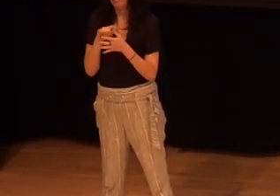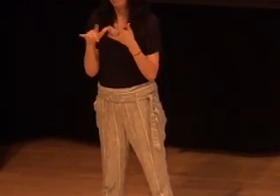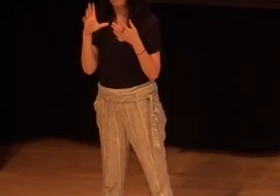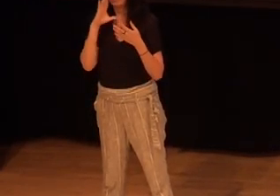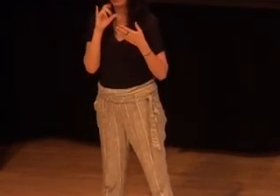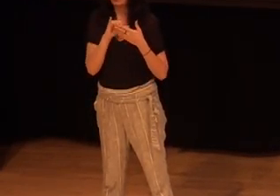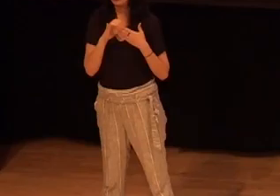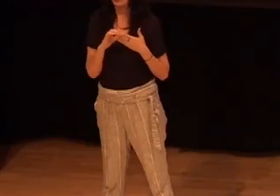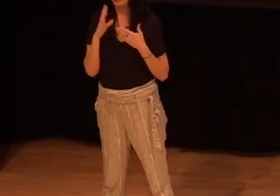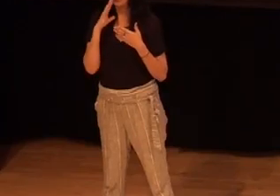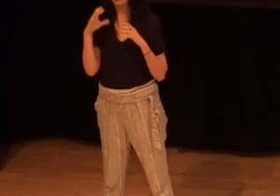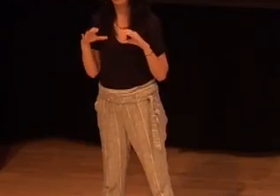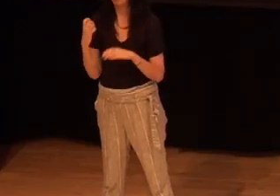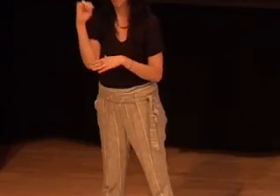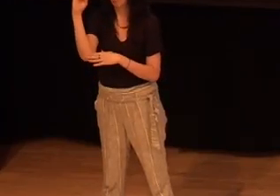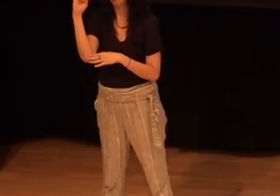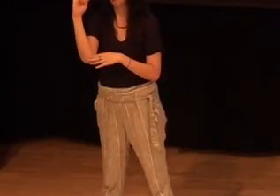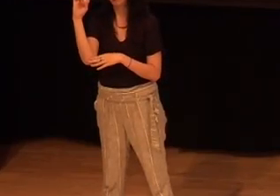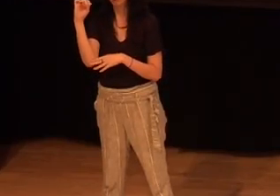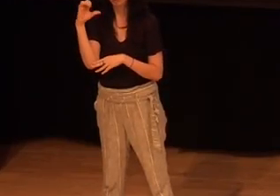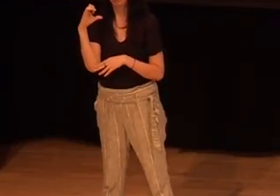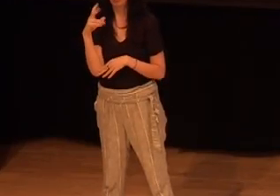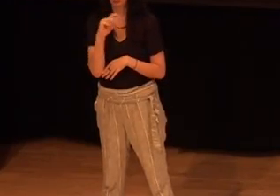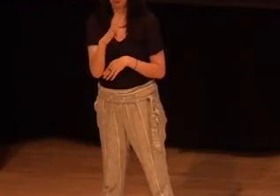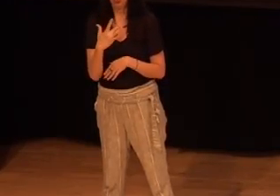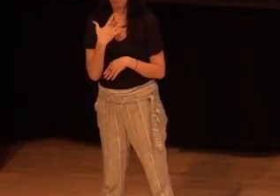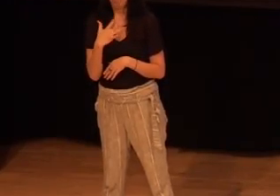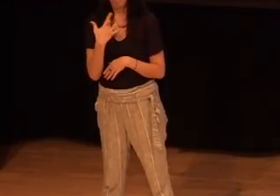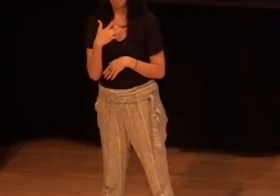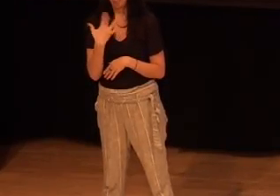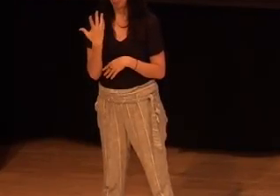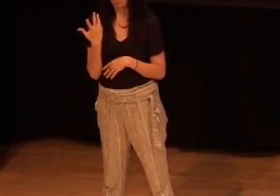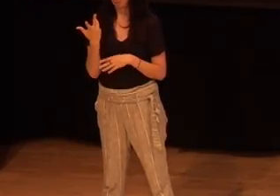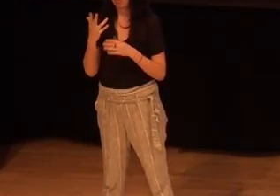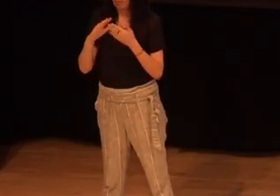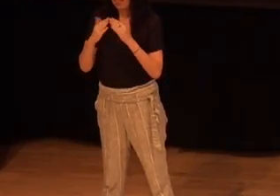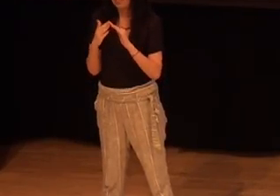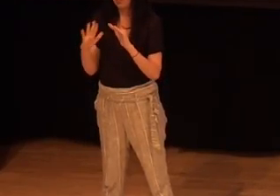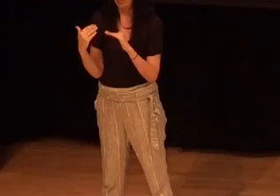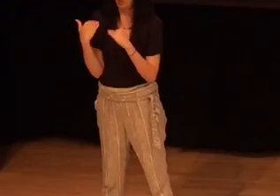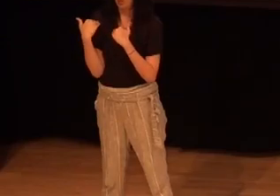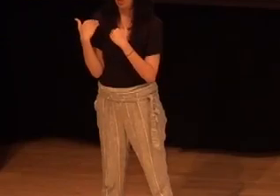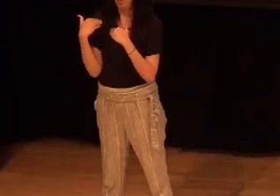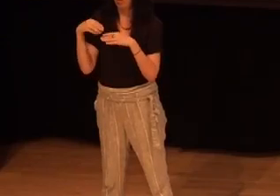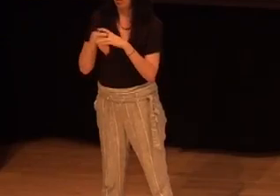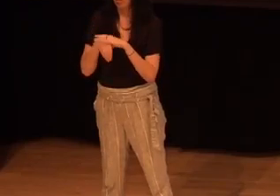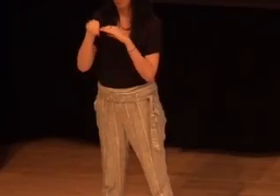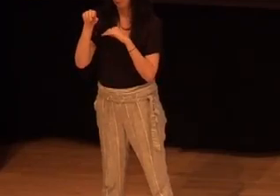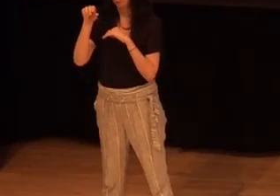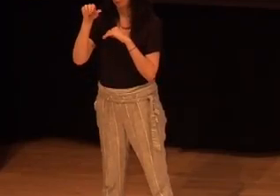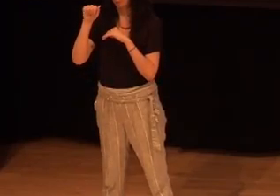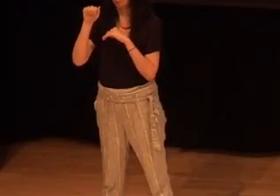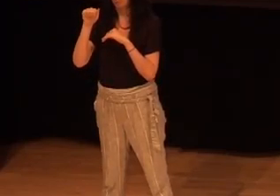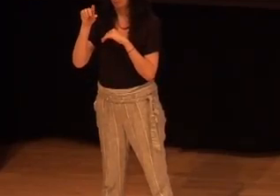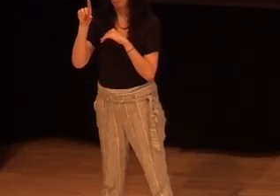activists, let's hear about your feelings about the city's place in the American disability rights